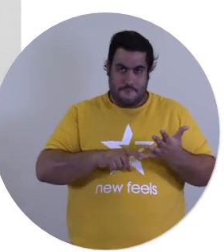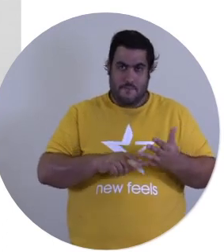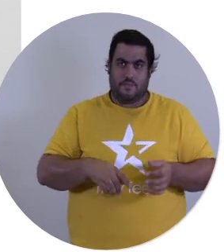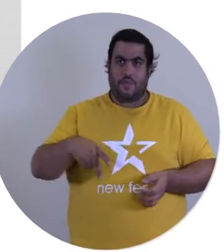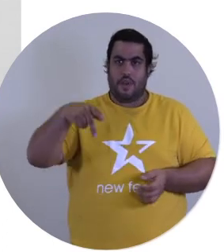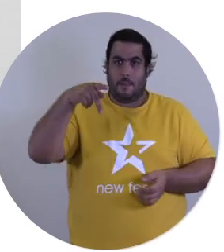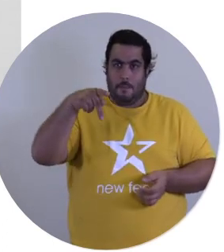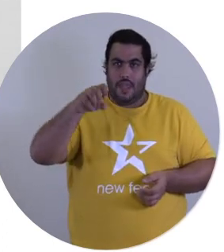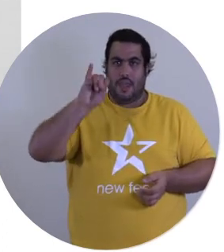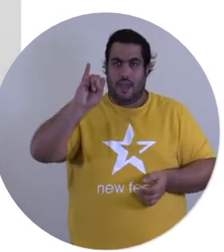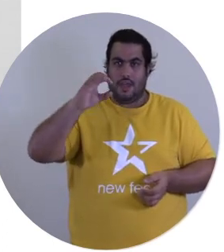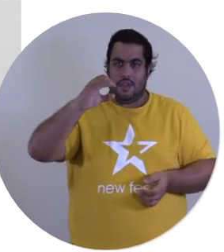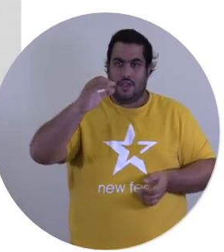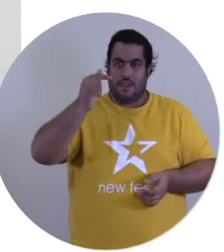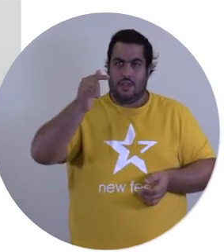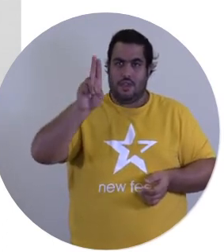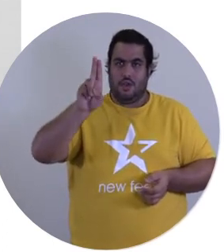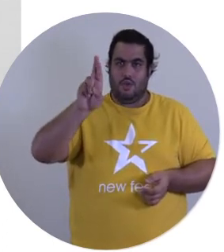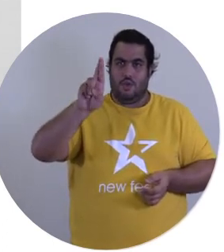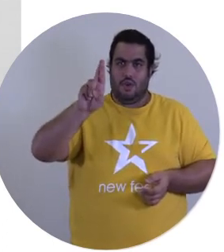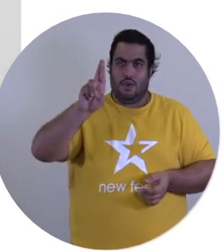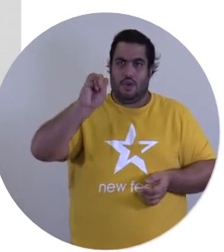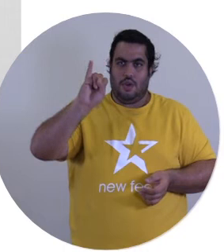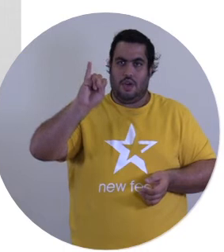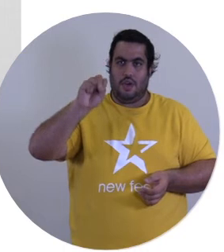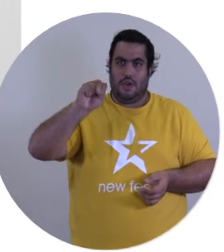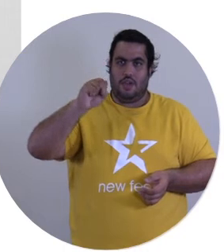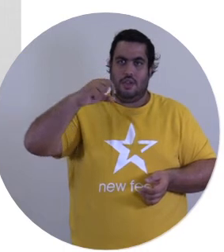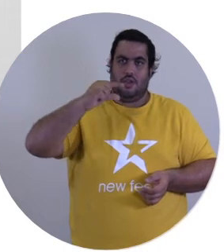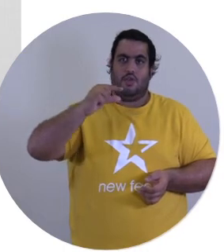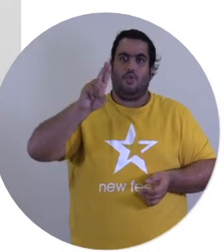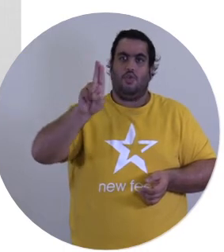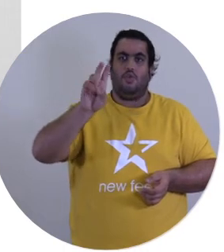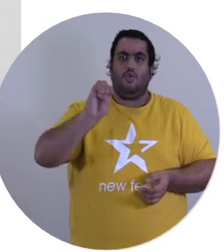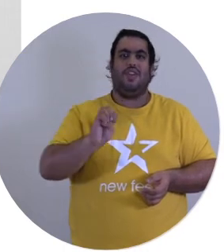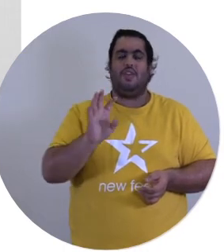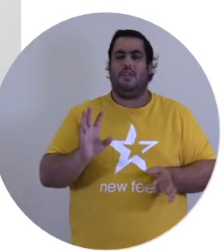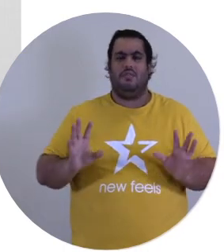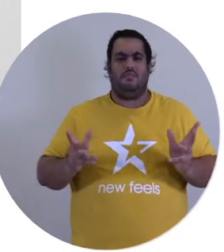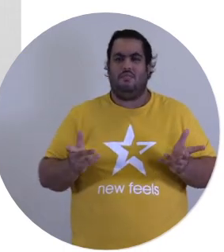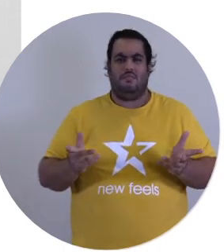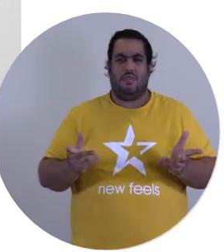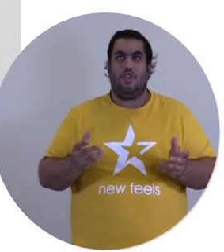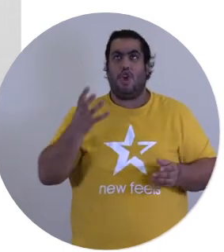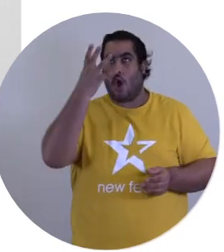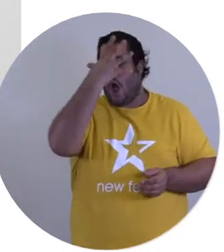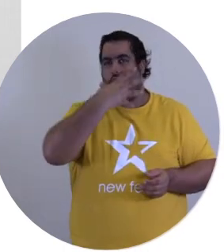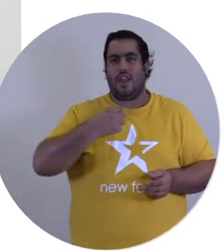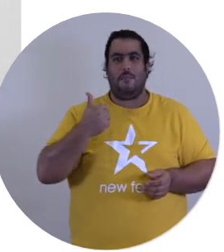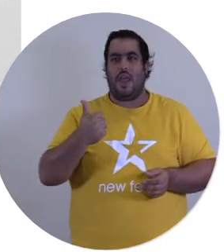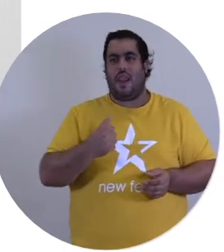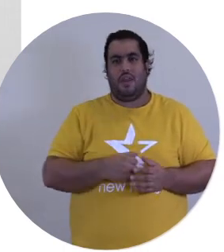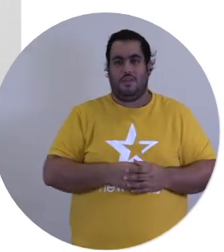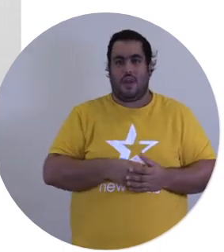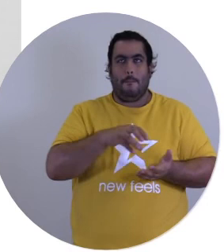Picturesque means visually attractive, like a picture, very beautiful. For example, the view of the